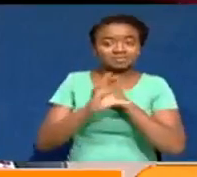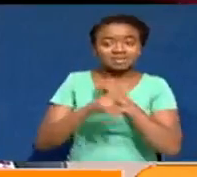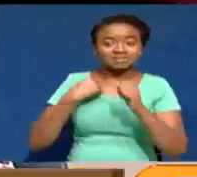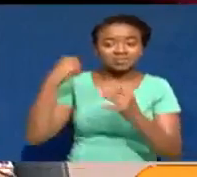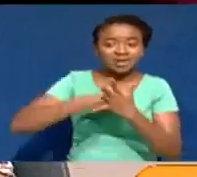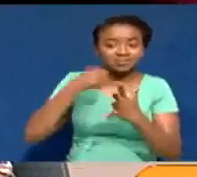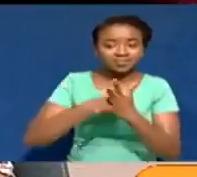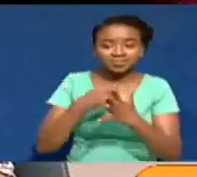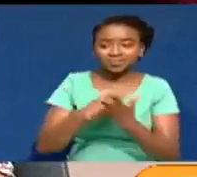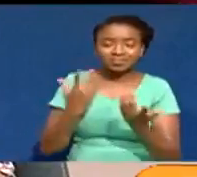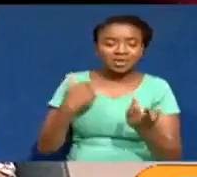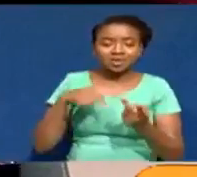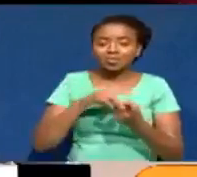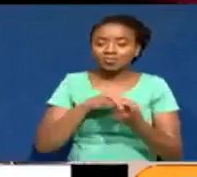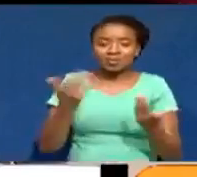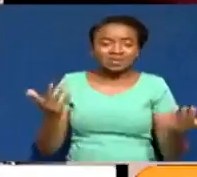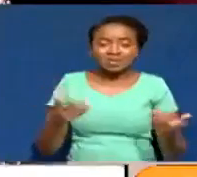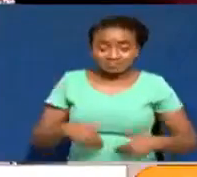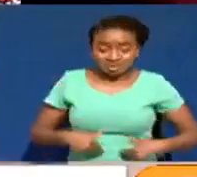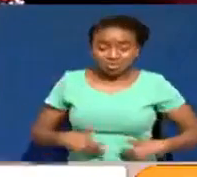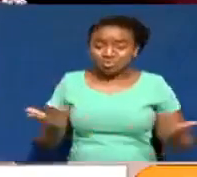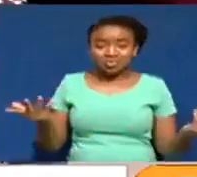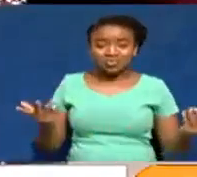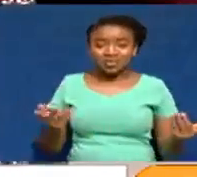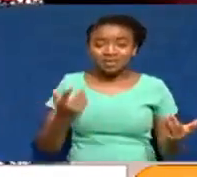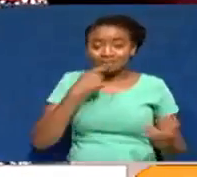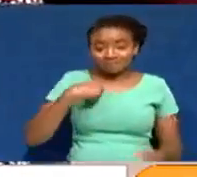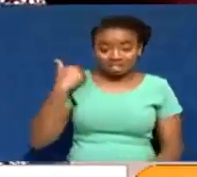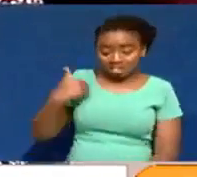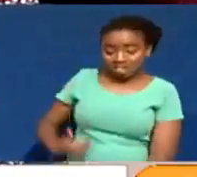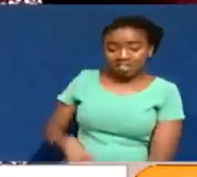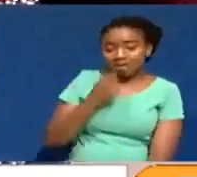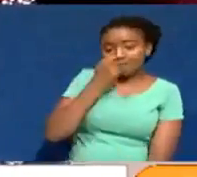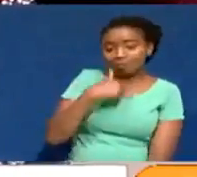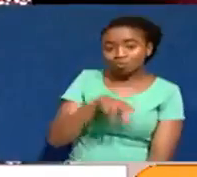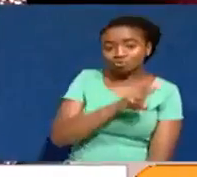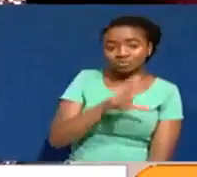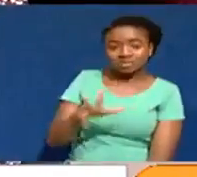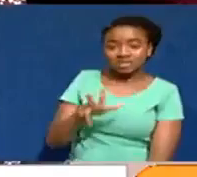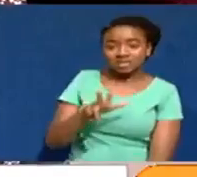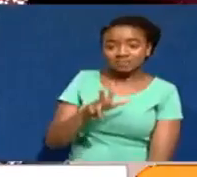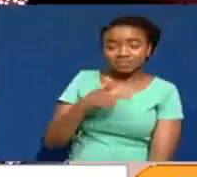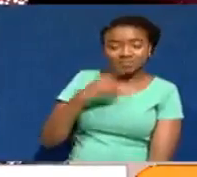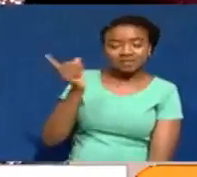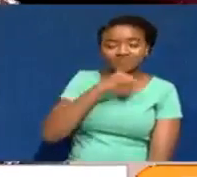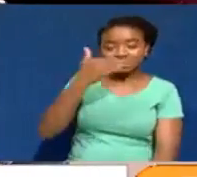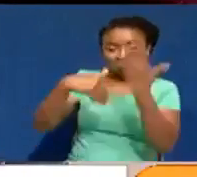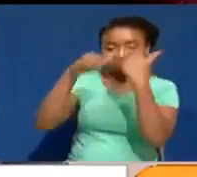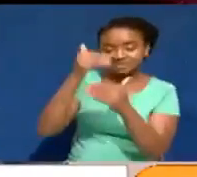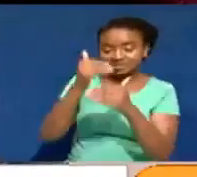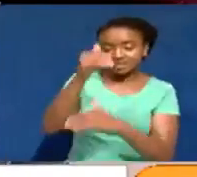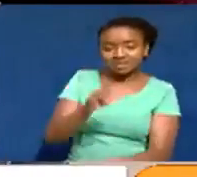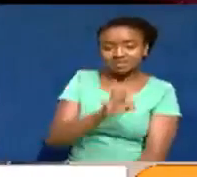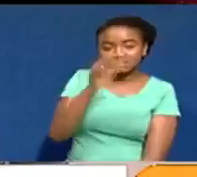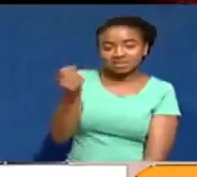are struggling to meet our ends meet. We, as a young Kenyan, 23 years of age, I leave campus in the next few months. I have